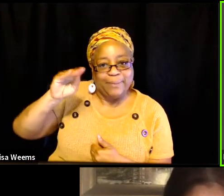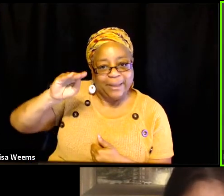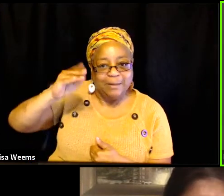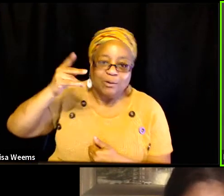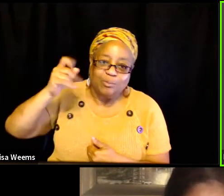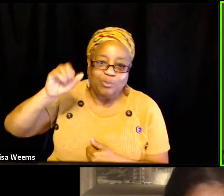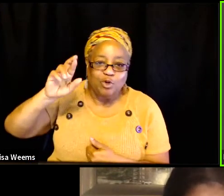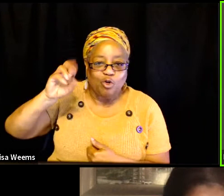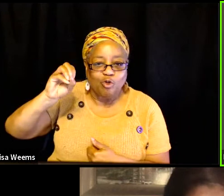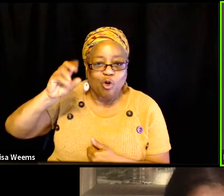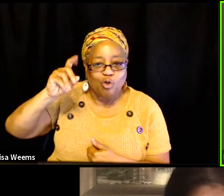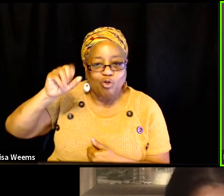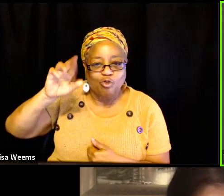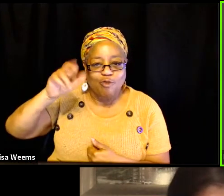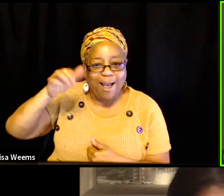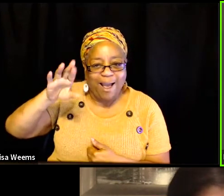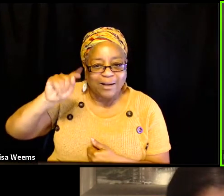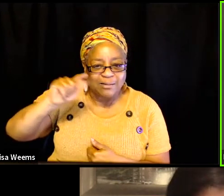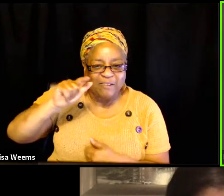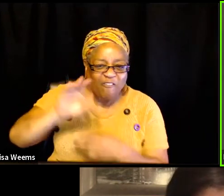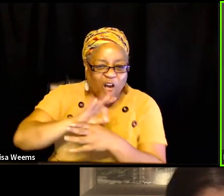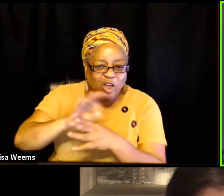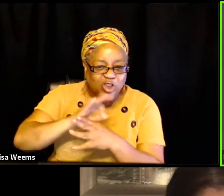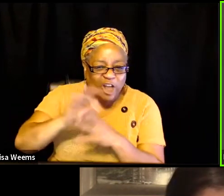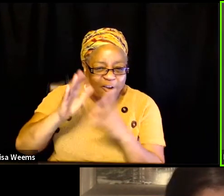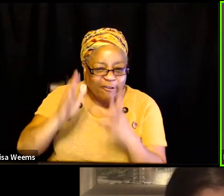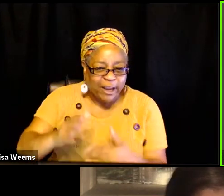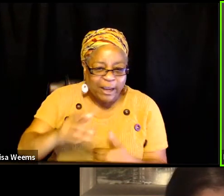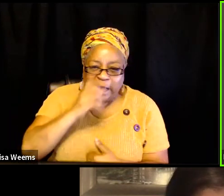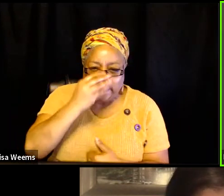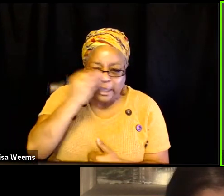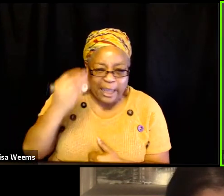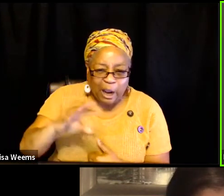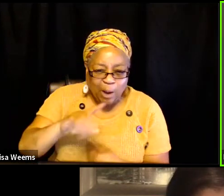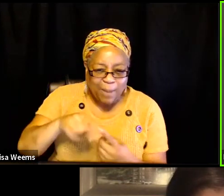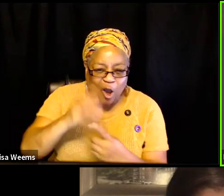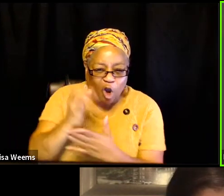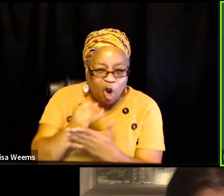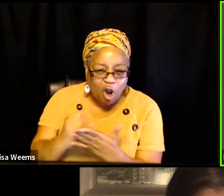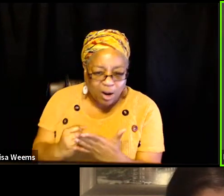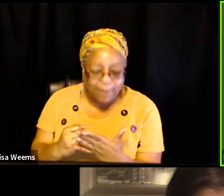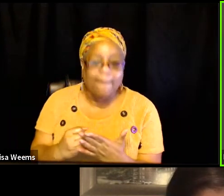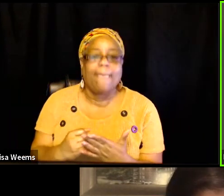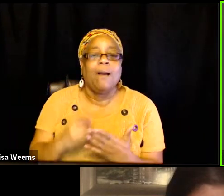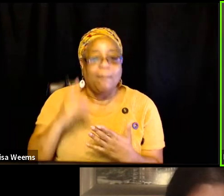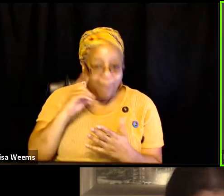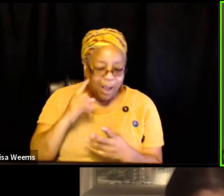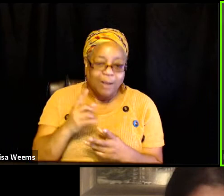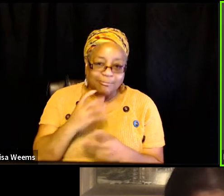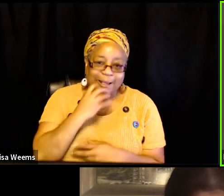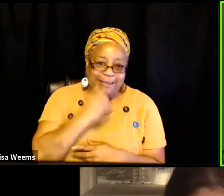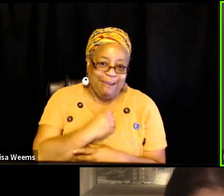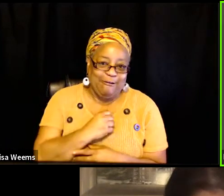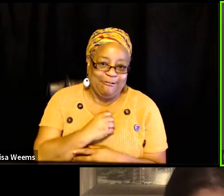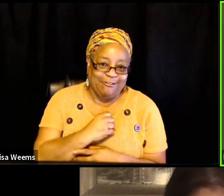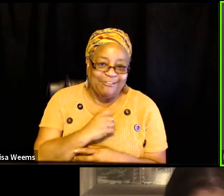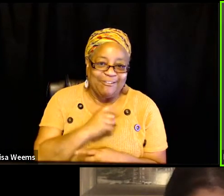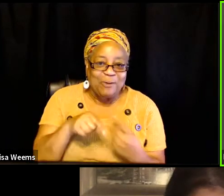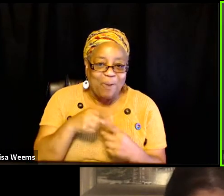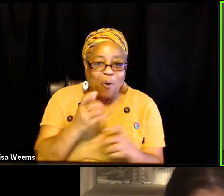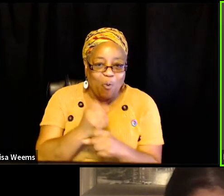fine. I didn't care about that, you know. What I cared was what we were producing. And of